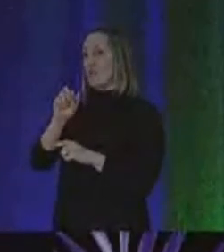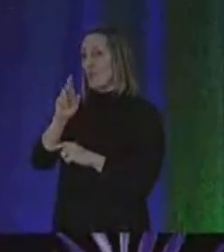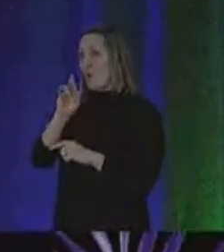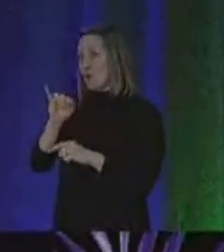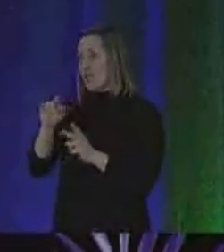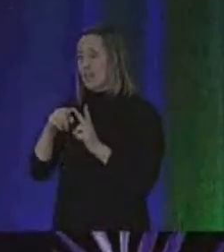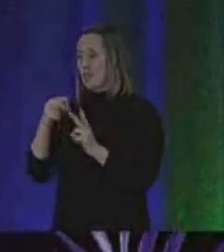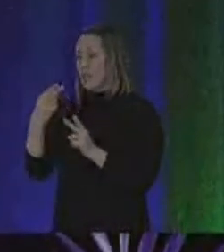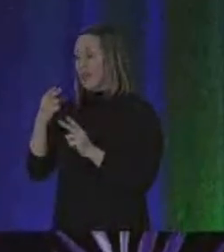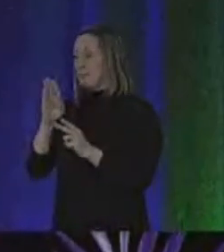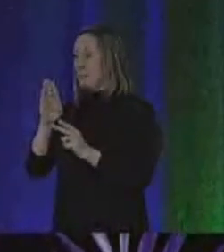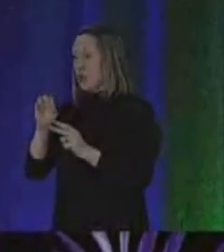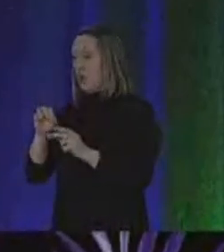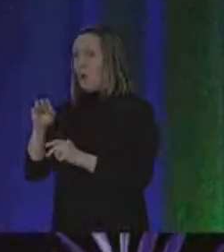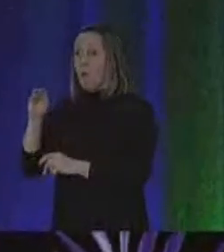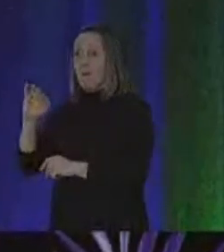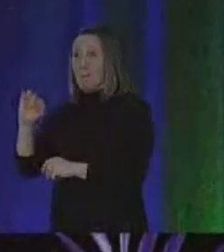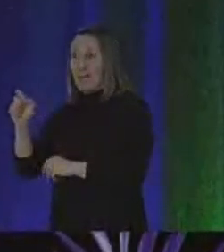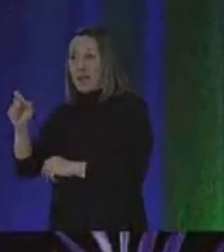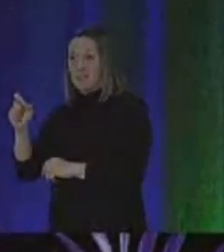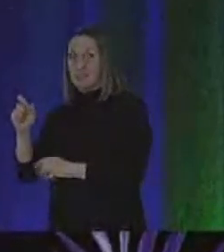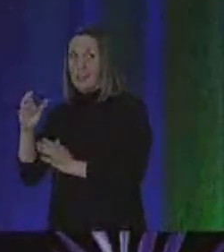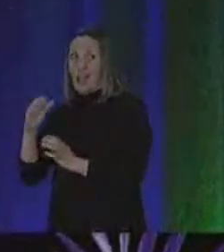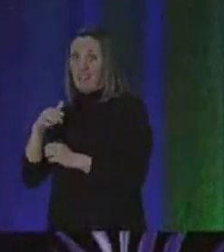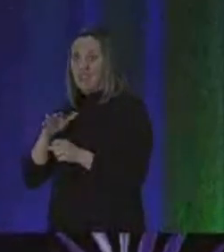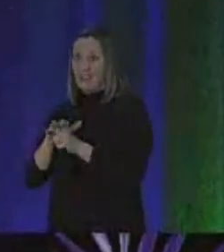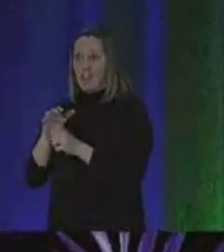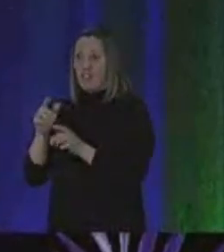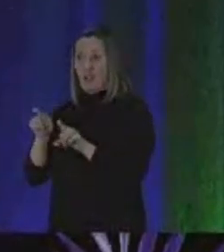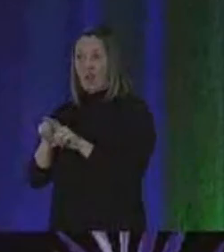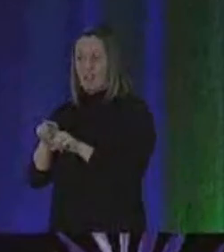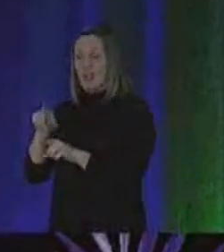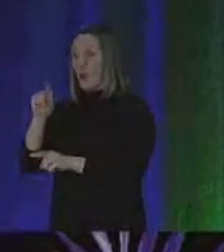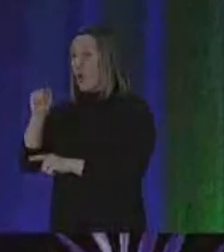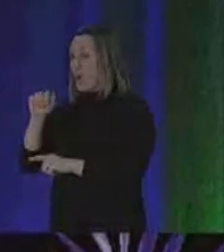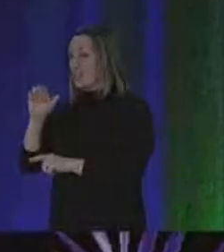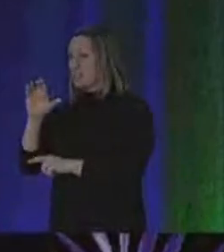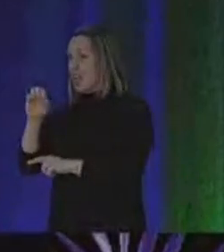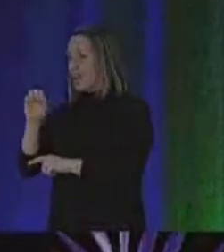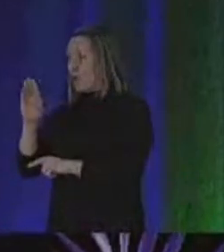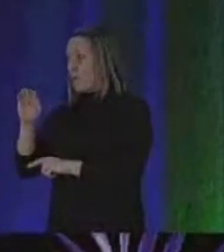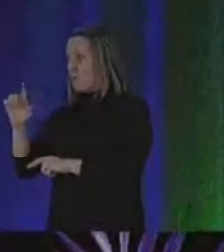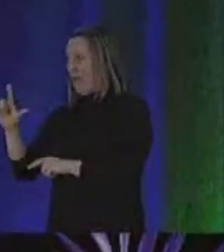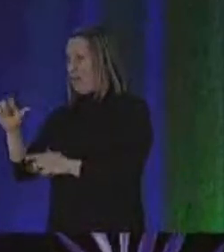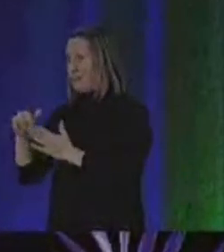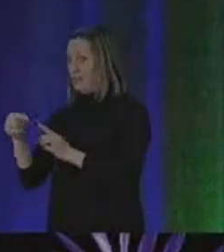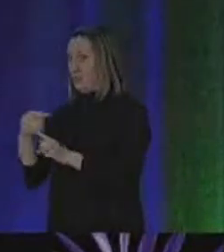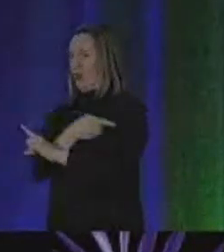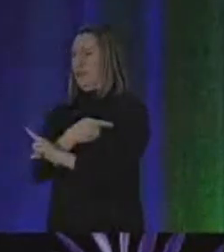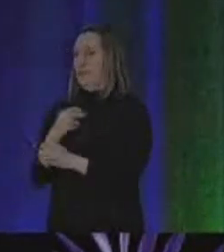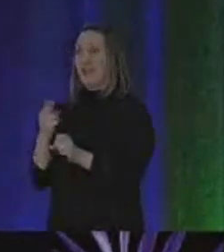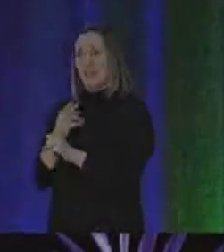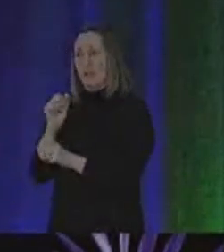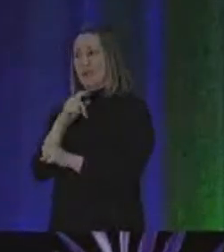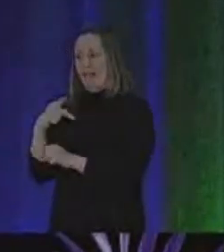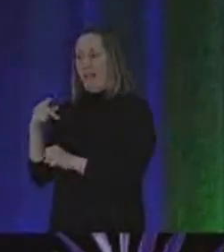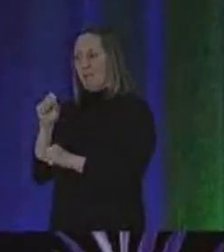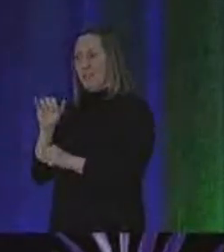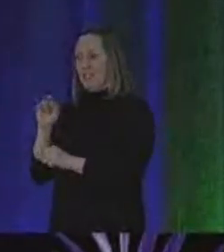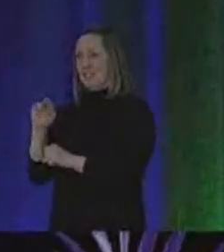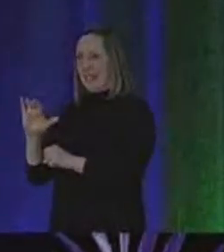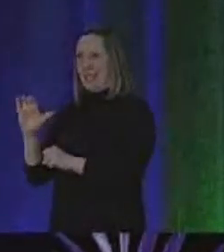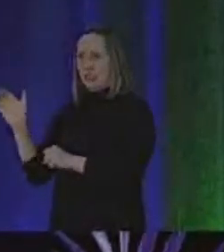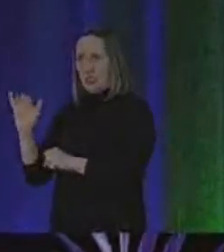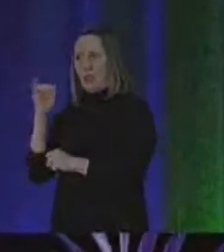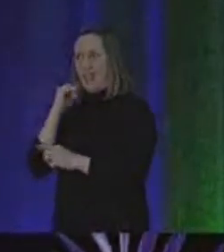HBO Max. Oddly enough, Taco Bell also. It's just random. They also use AppSync in their subscription service if you've used